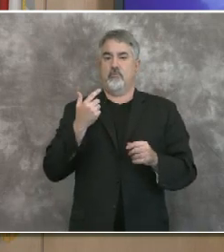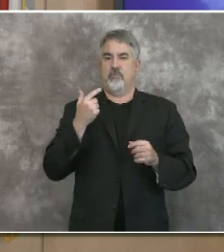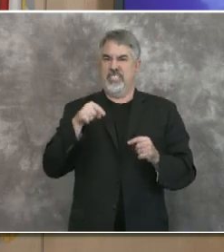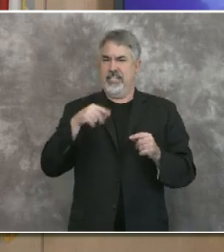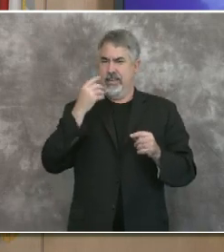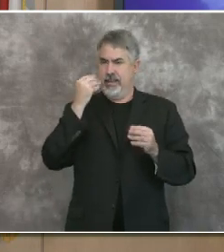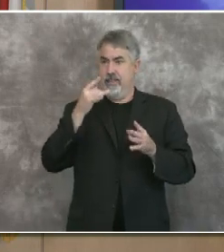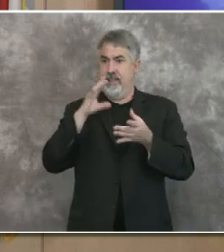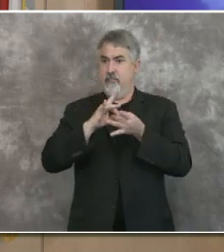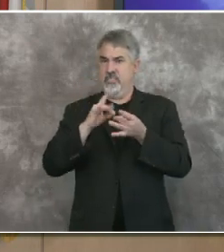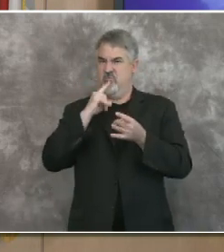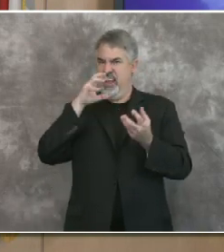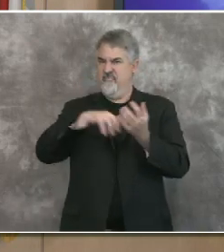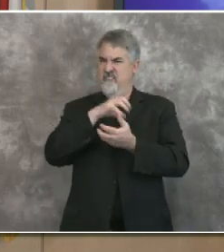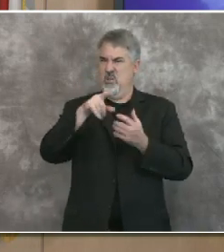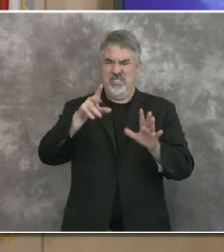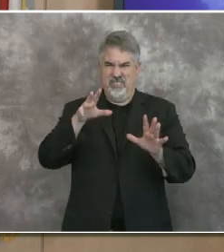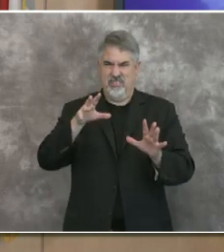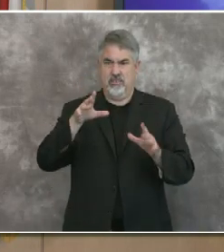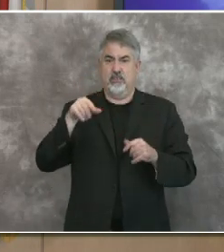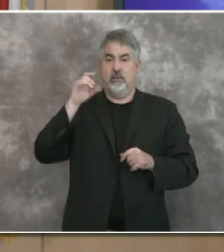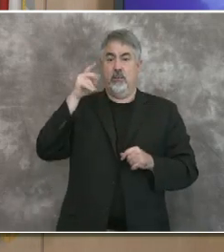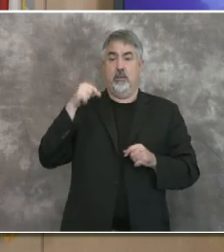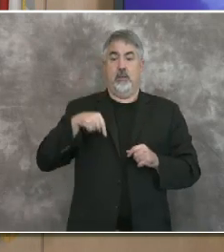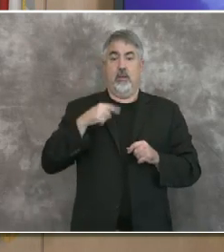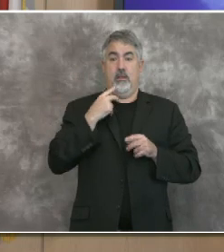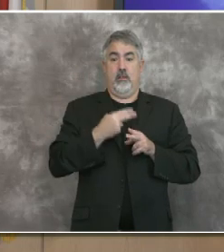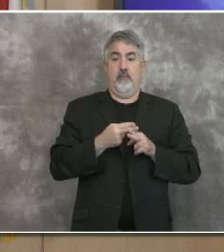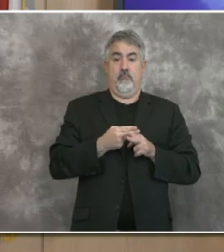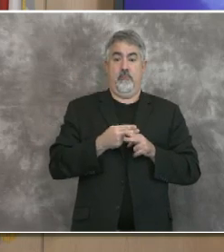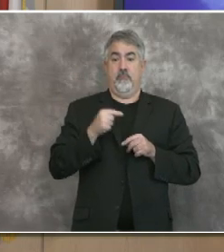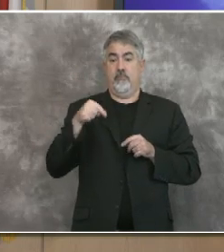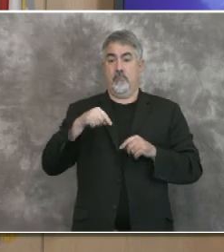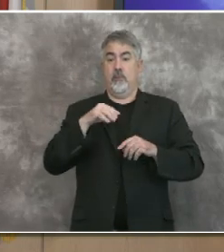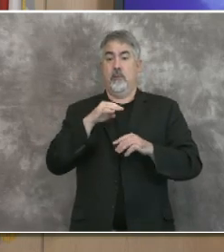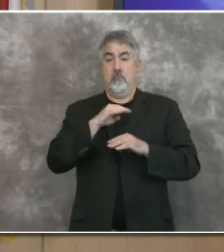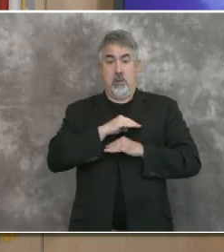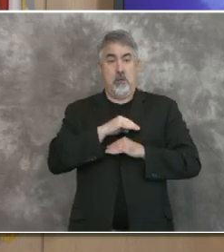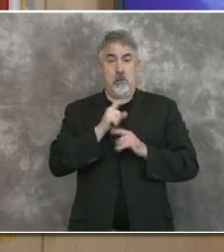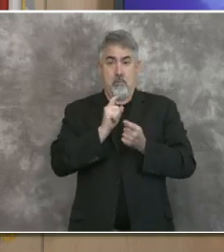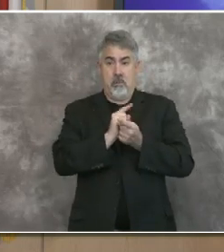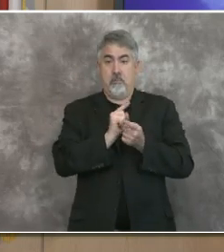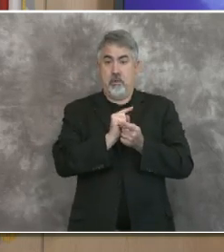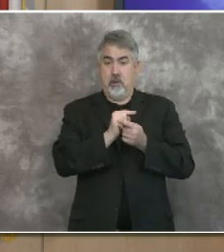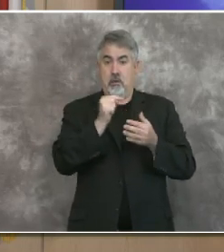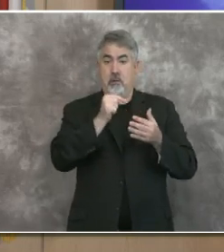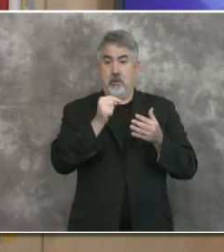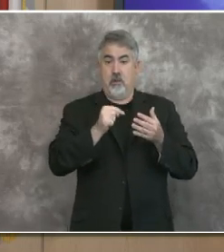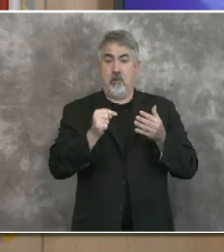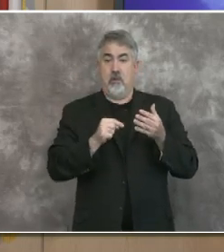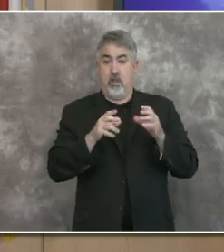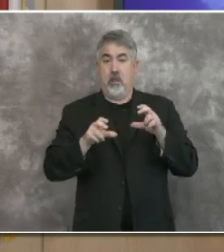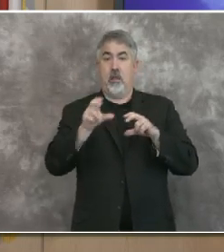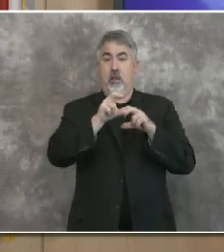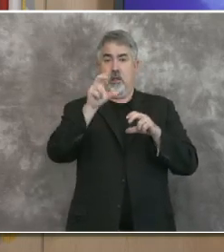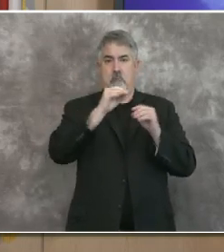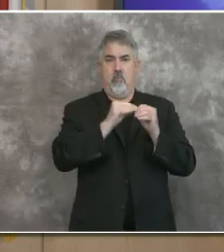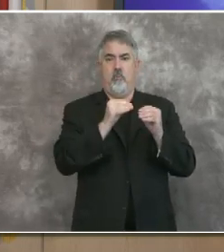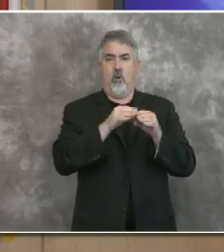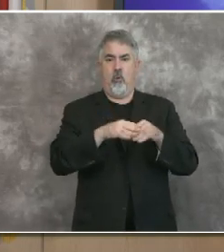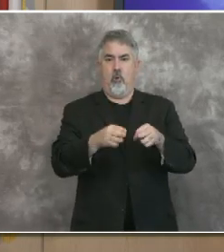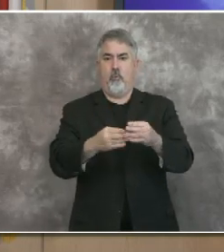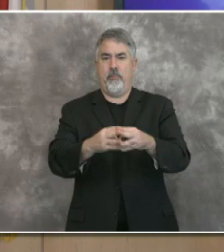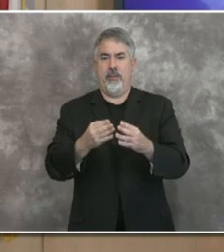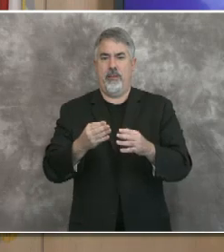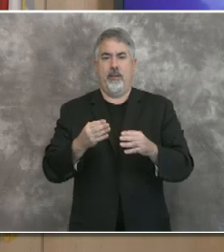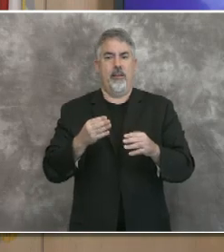is a provision that allows counties, if they meet certain metrics, to go beyond what is allowable right now. But those include